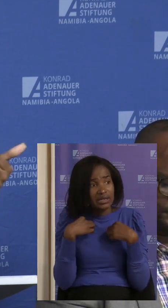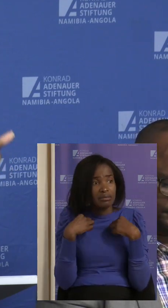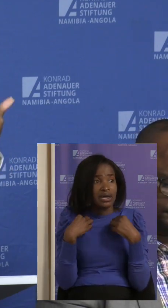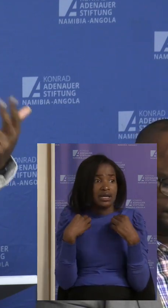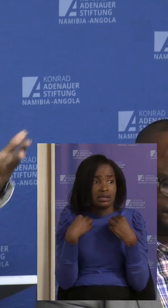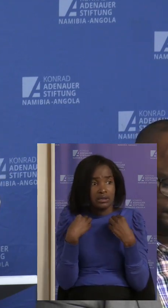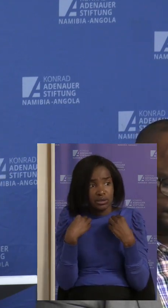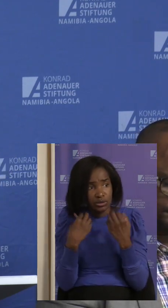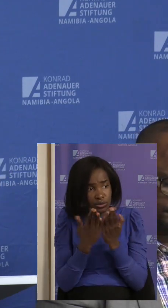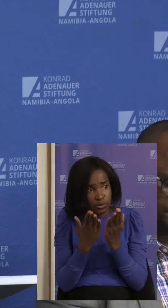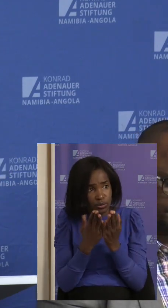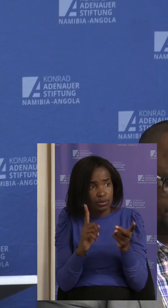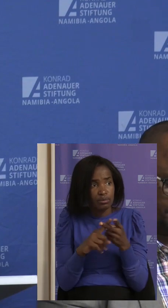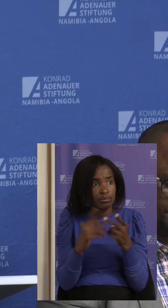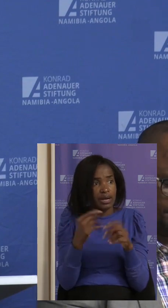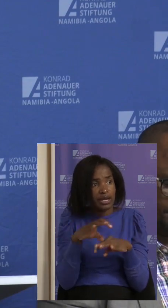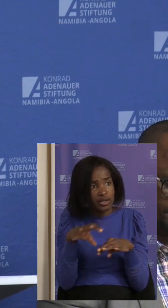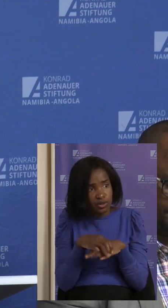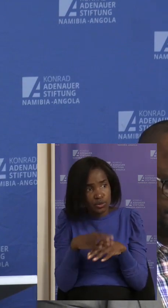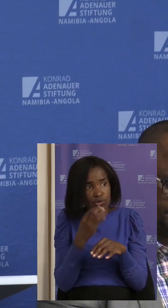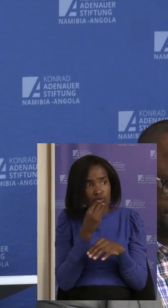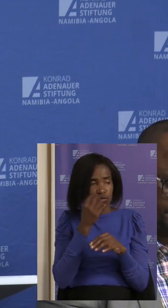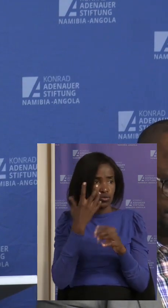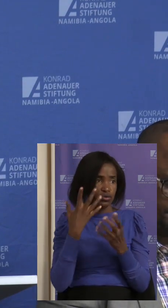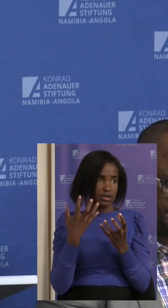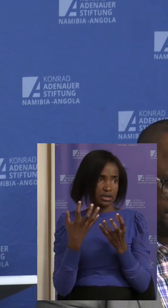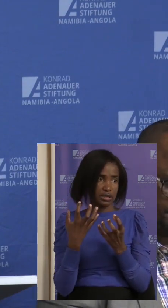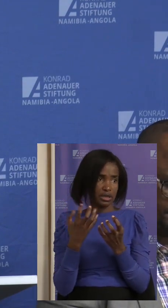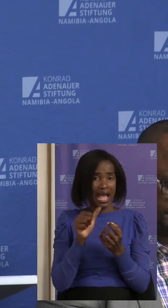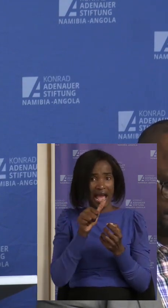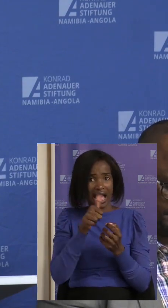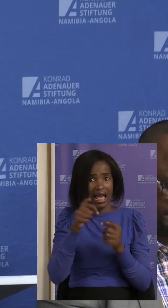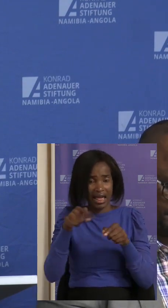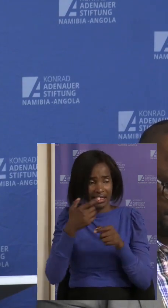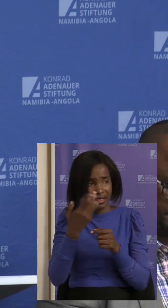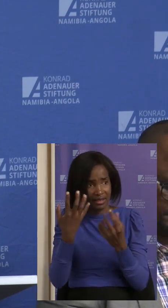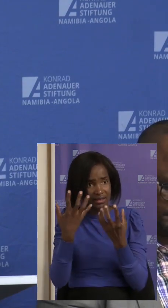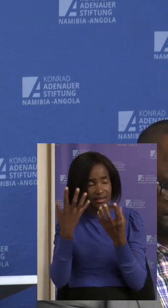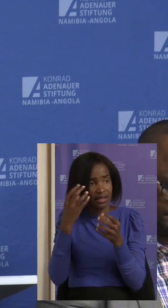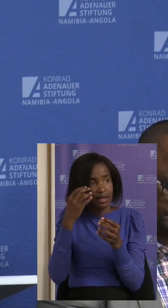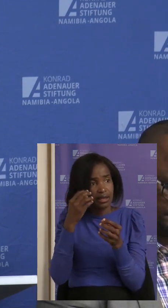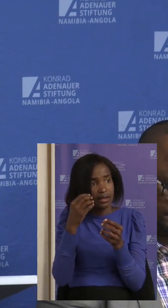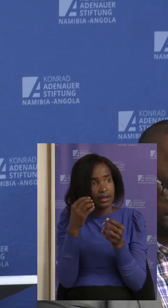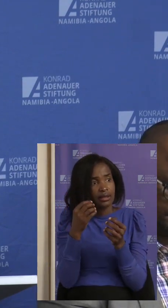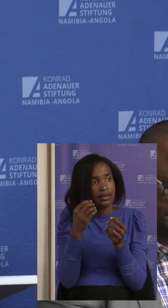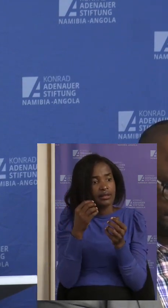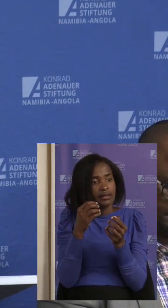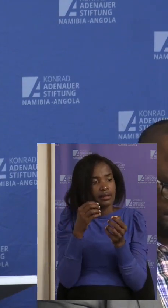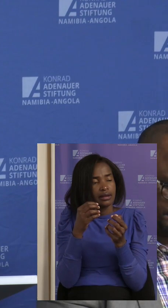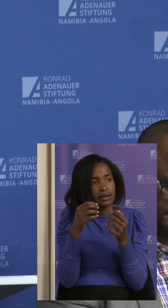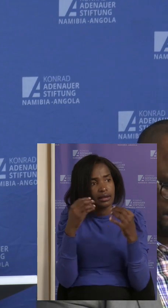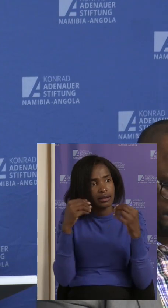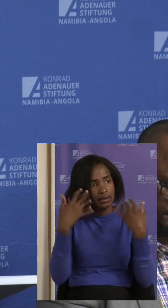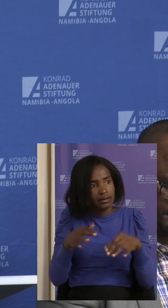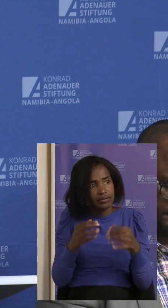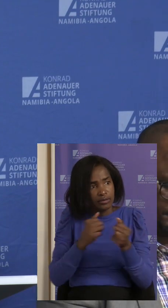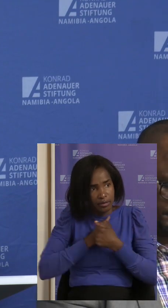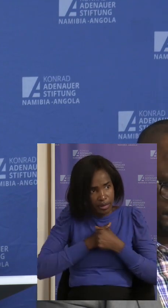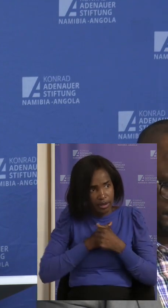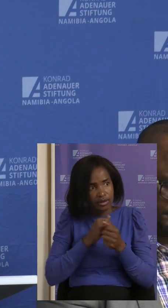school shoes, the stationery, the food, all the other things that actually are expenses for a parent or for a